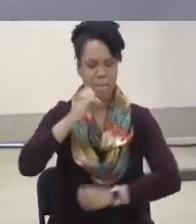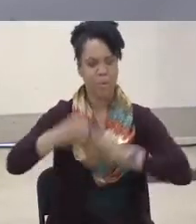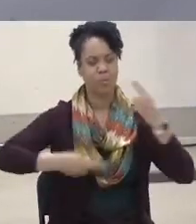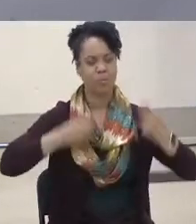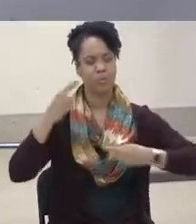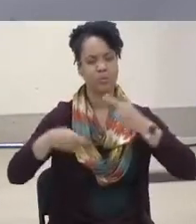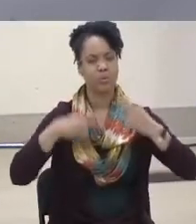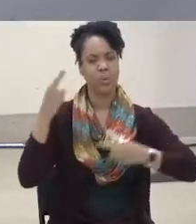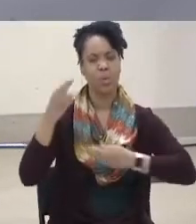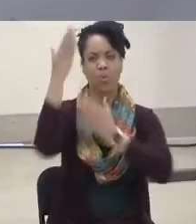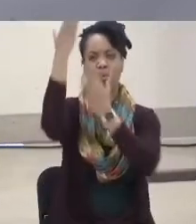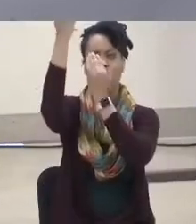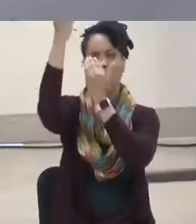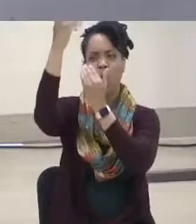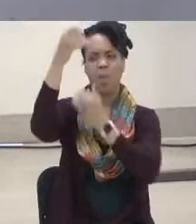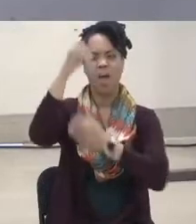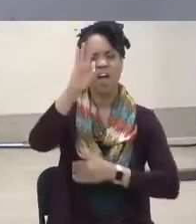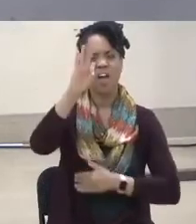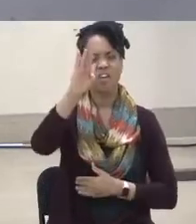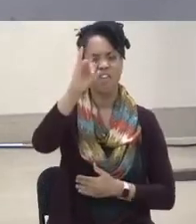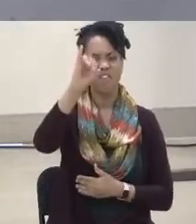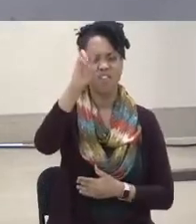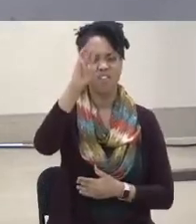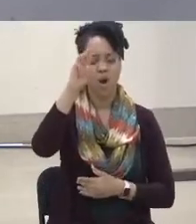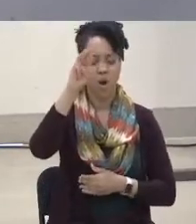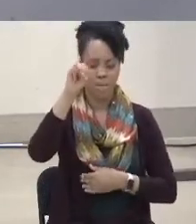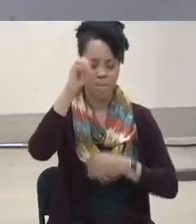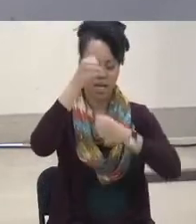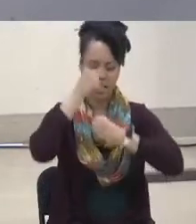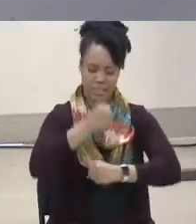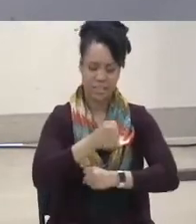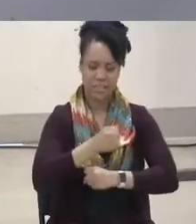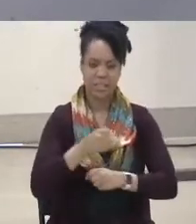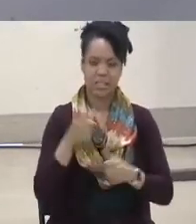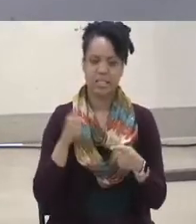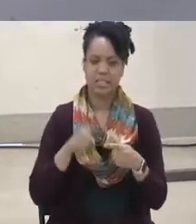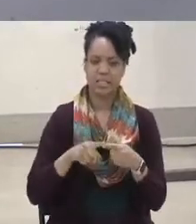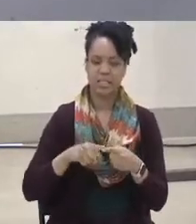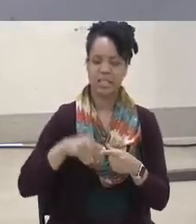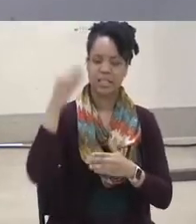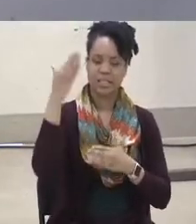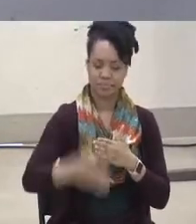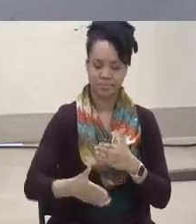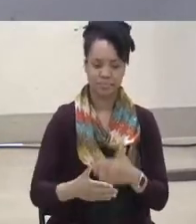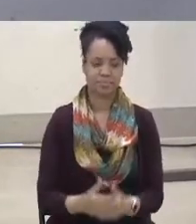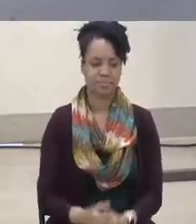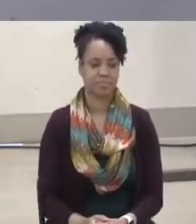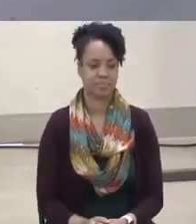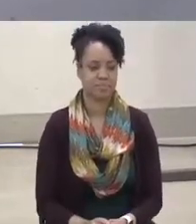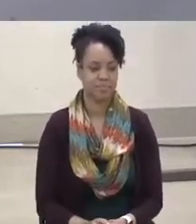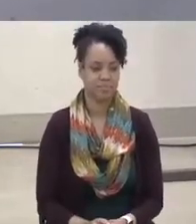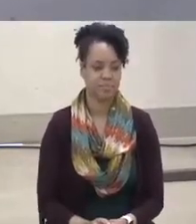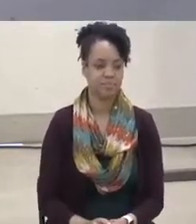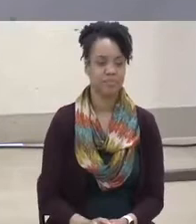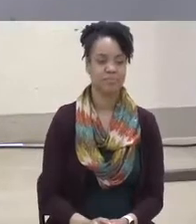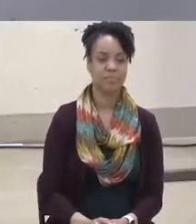hope firm unto the end. Somos la casa de Cristo si retenemos firme hasta el fin la confianza y la gloriamos en